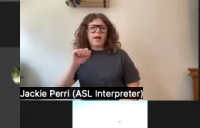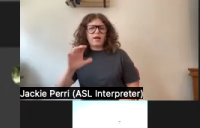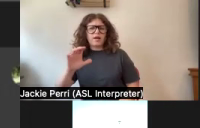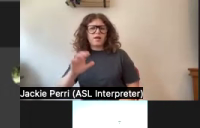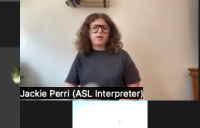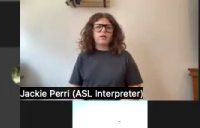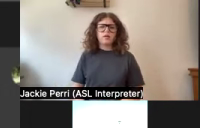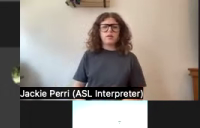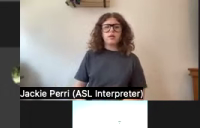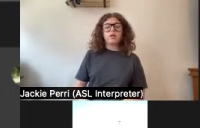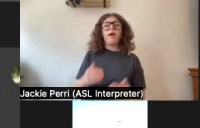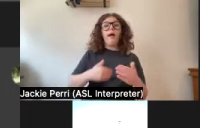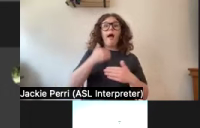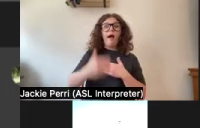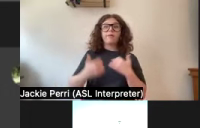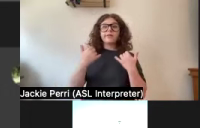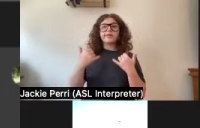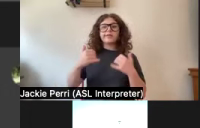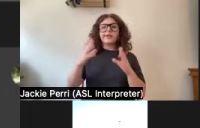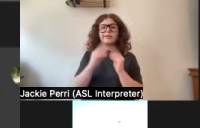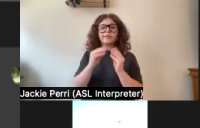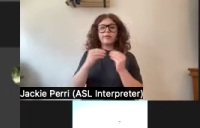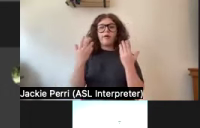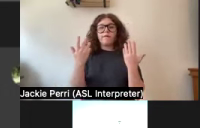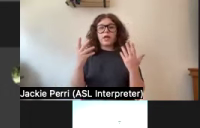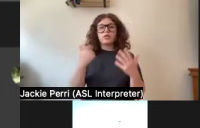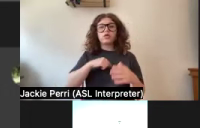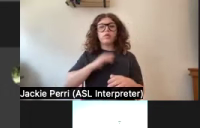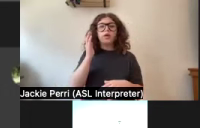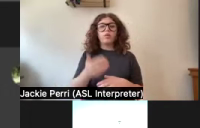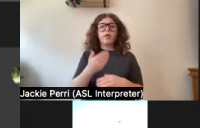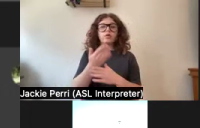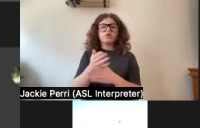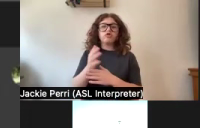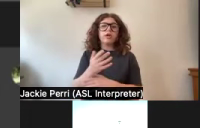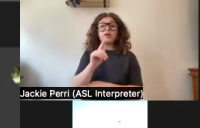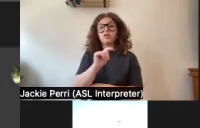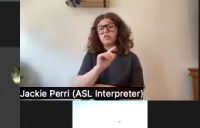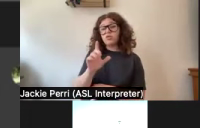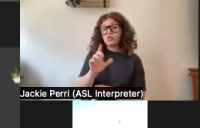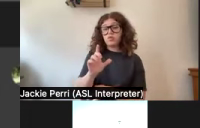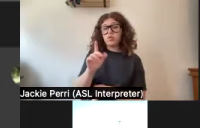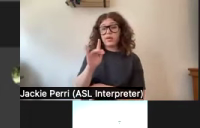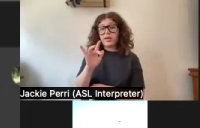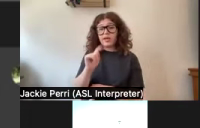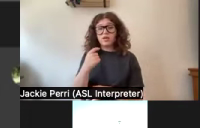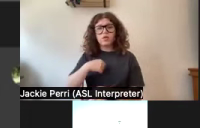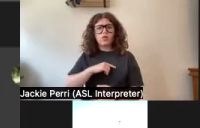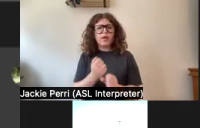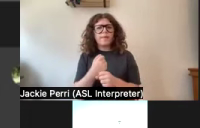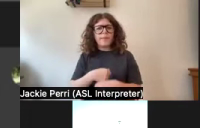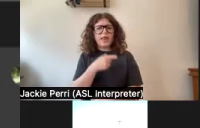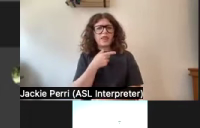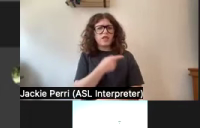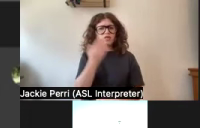So after today's call, we are going to share with you our toolkit. We developed a toolkit to better understand the issues